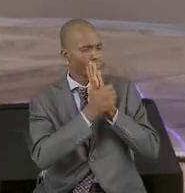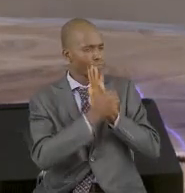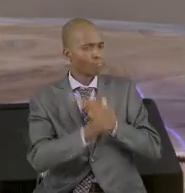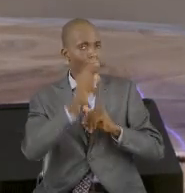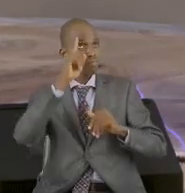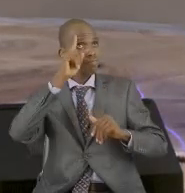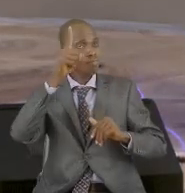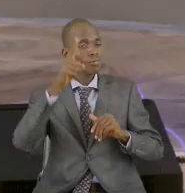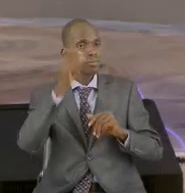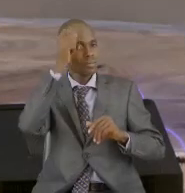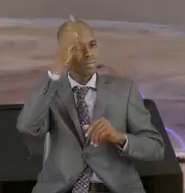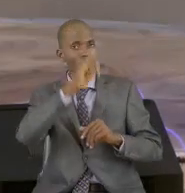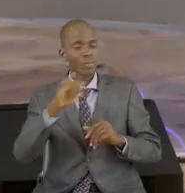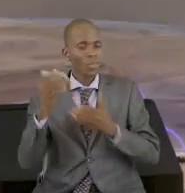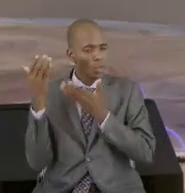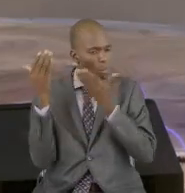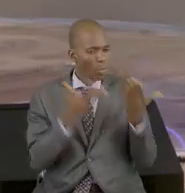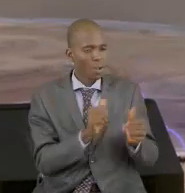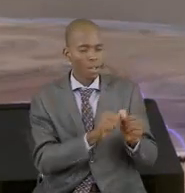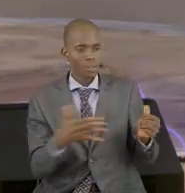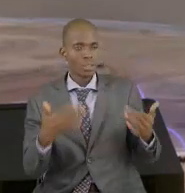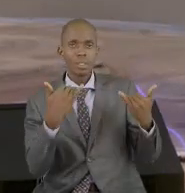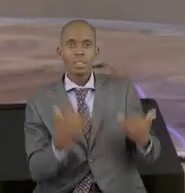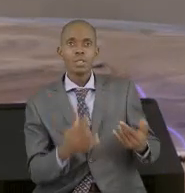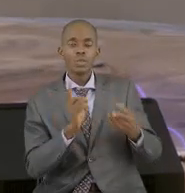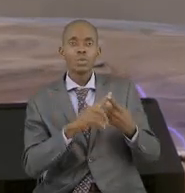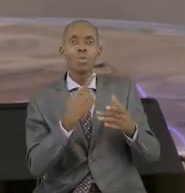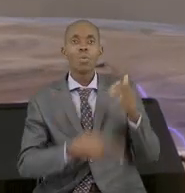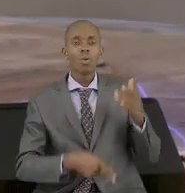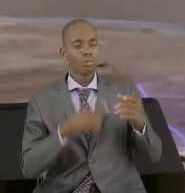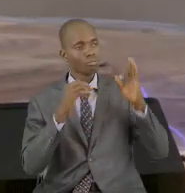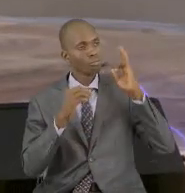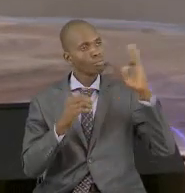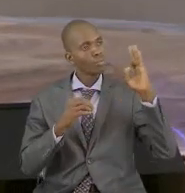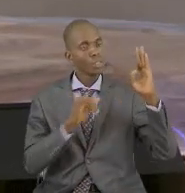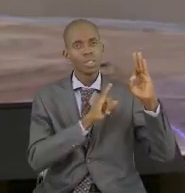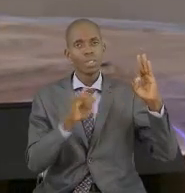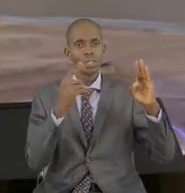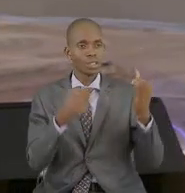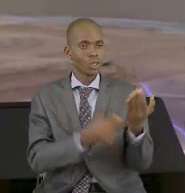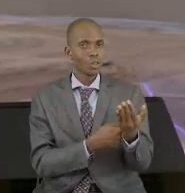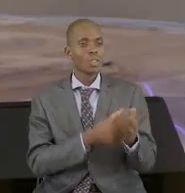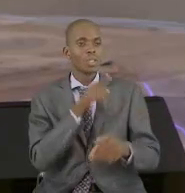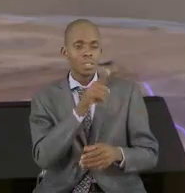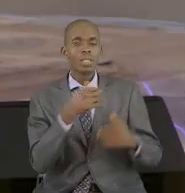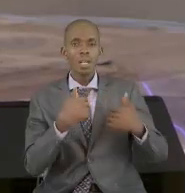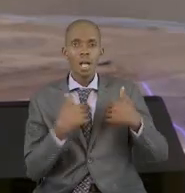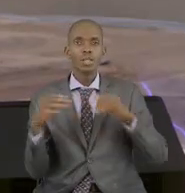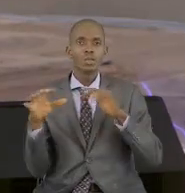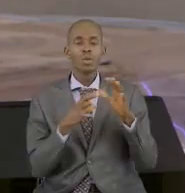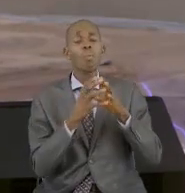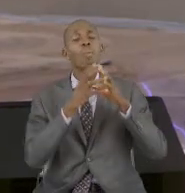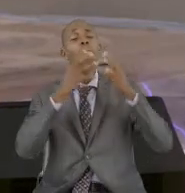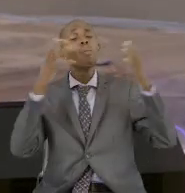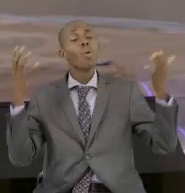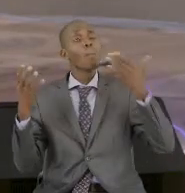had. He brought everything now to the preaching of the gospel. He had done much evil, and if